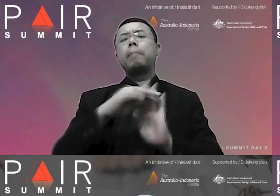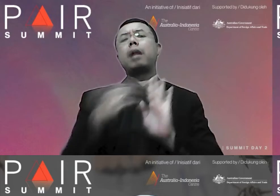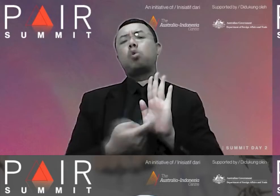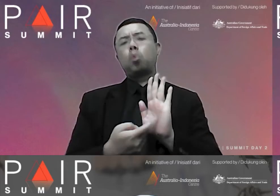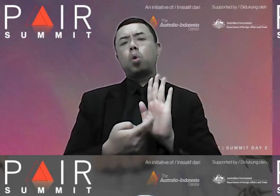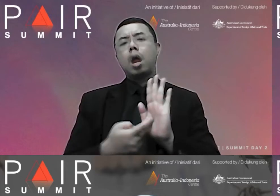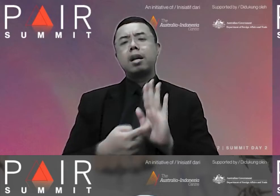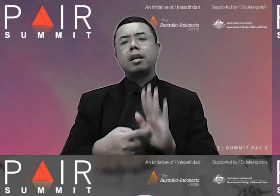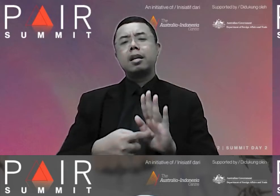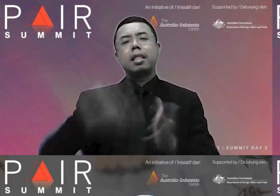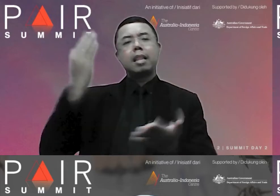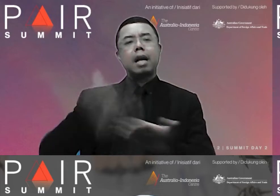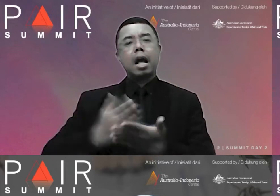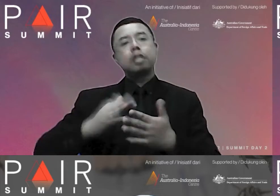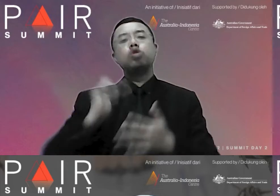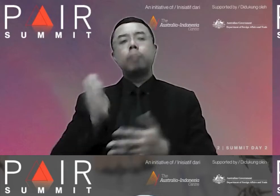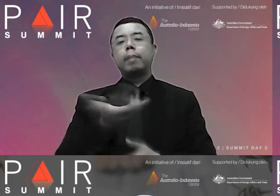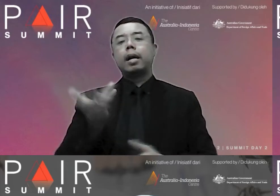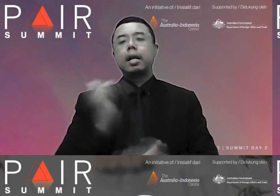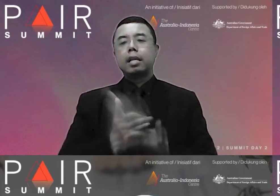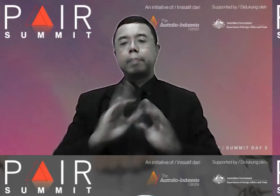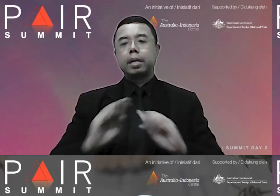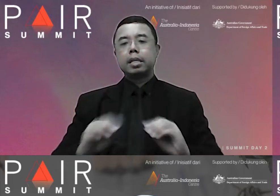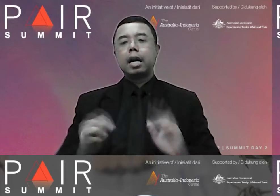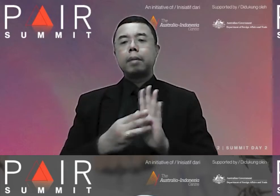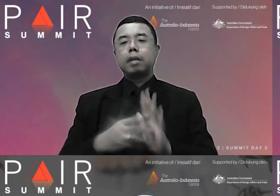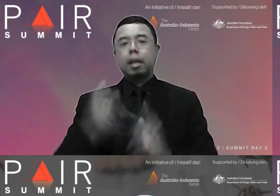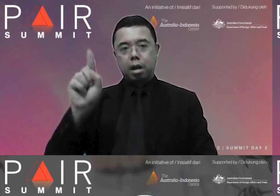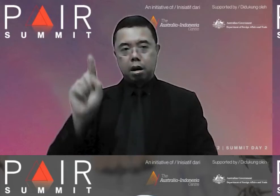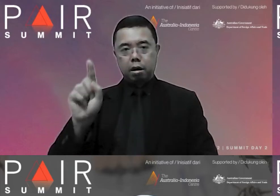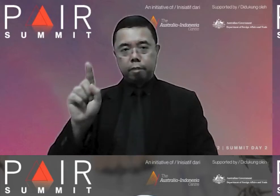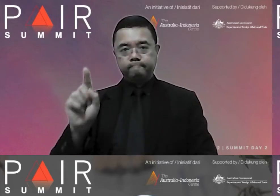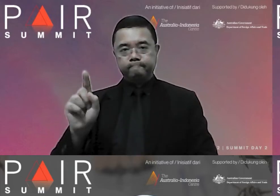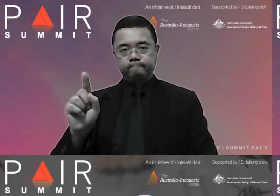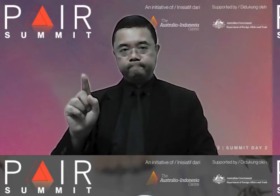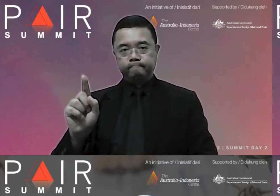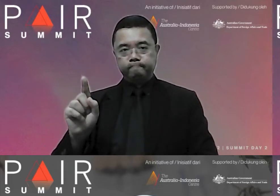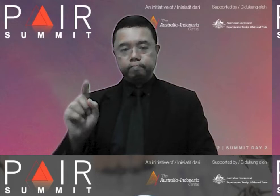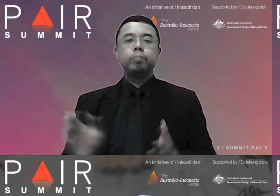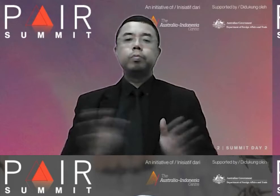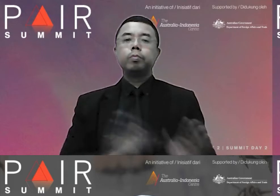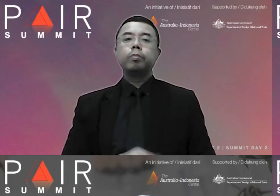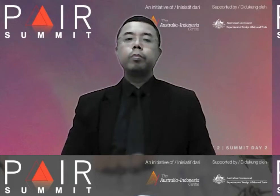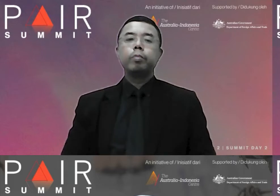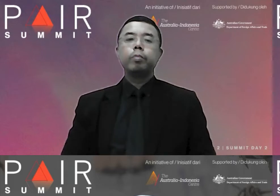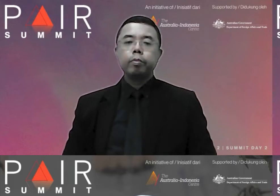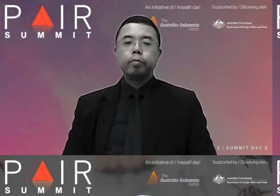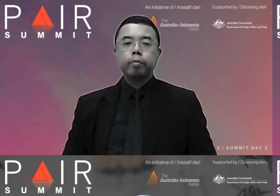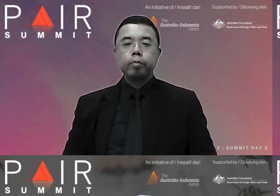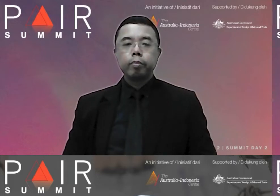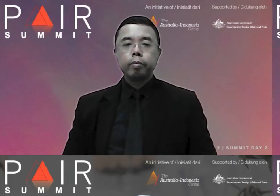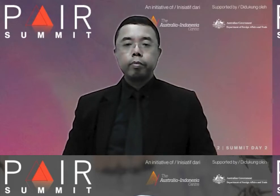you've said, but is some of what Simon and Sariadi have found resonating with you in your research on healthcare